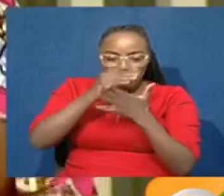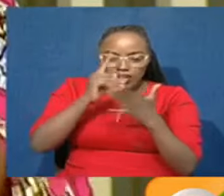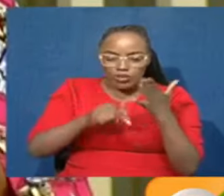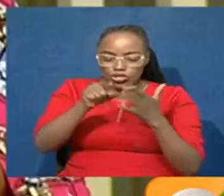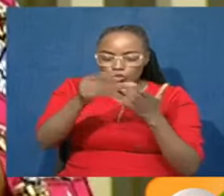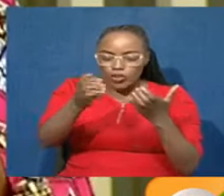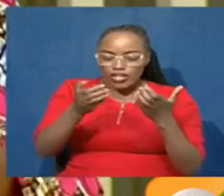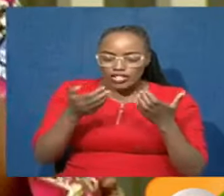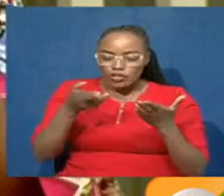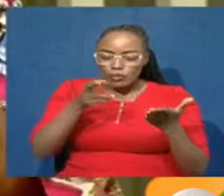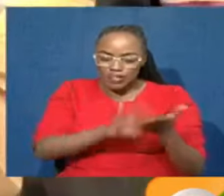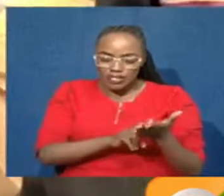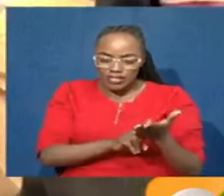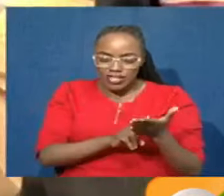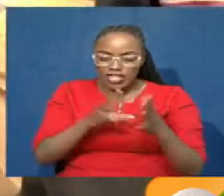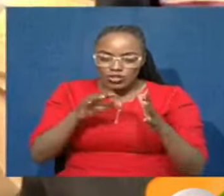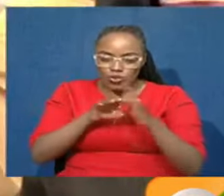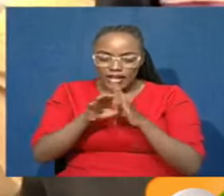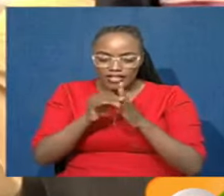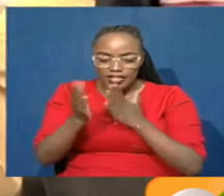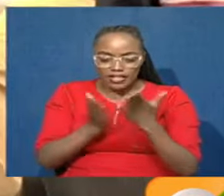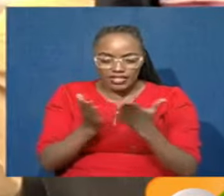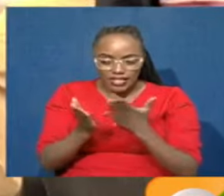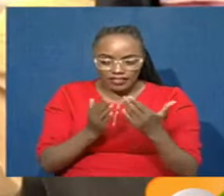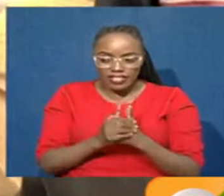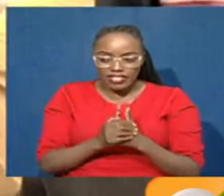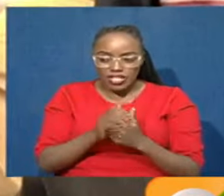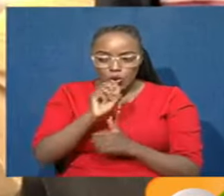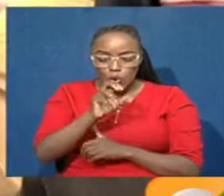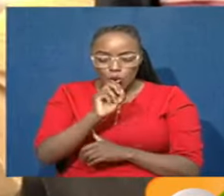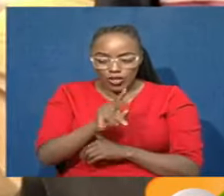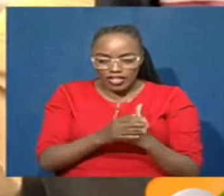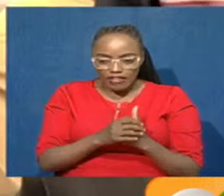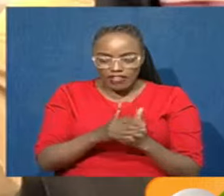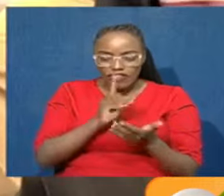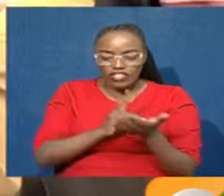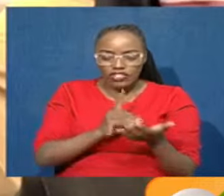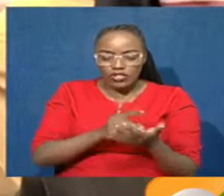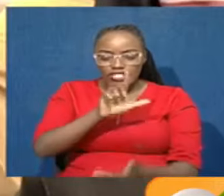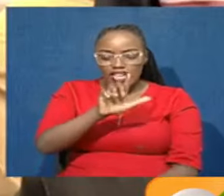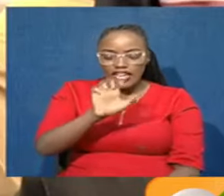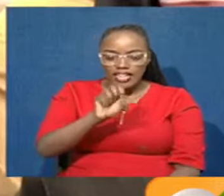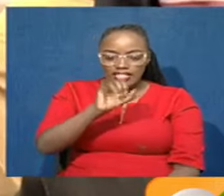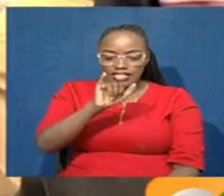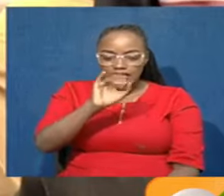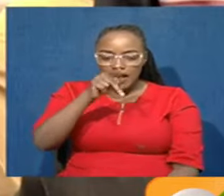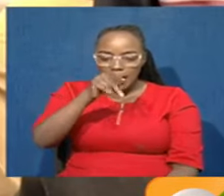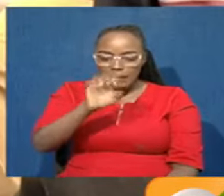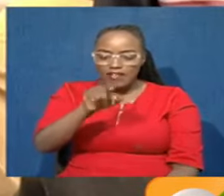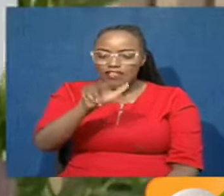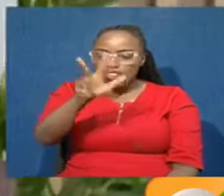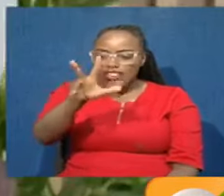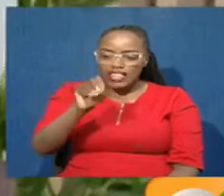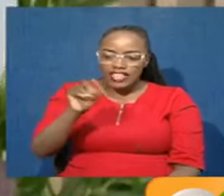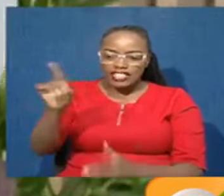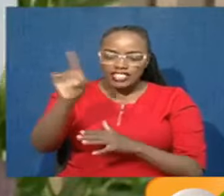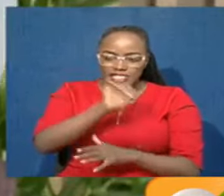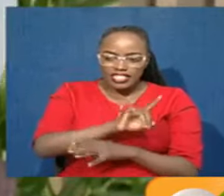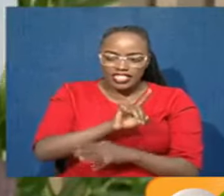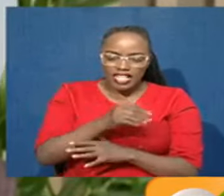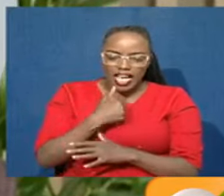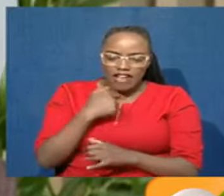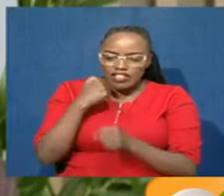to be registered right. to access services. Okay. Yeah. And Dr. Lesiampe, so in those 30 days of